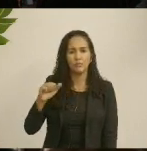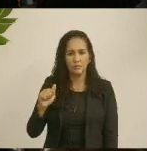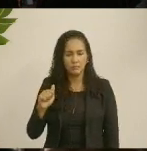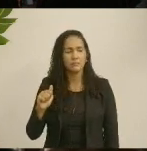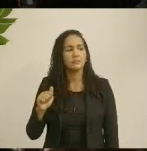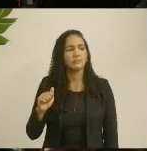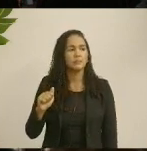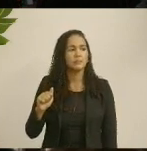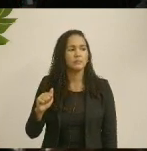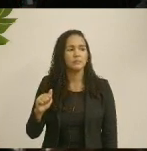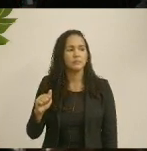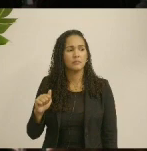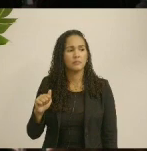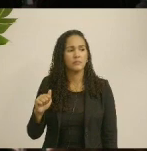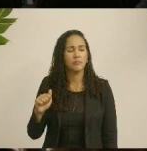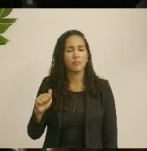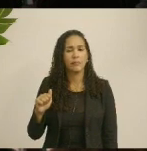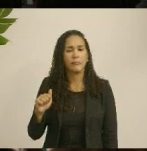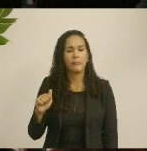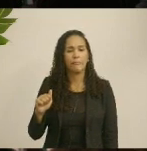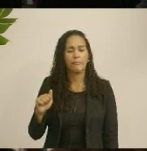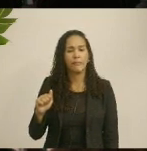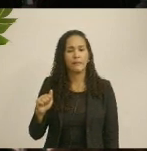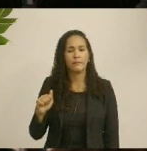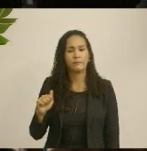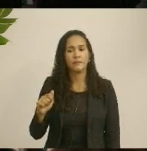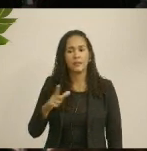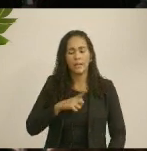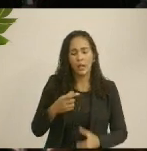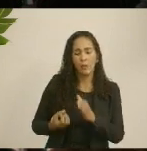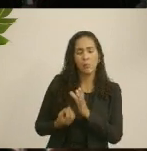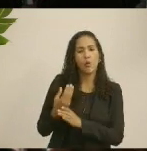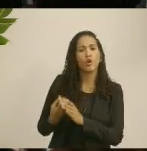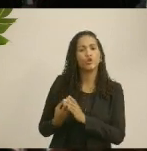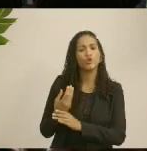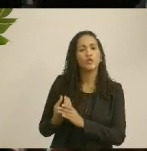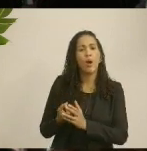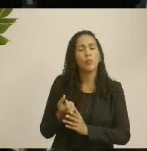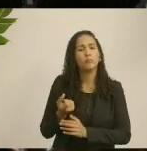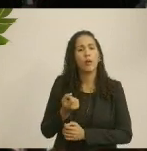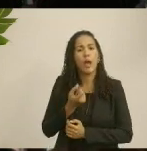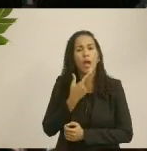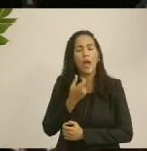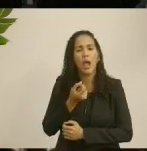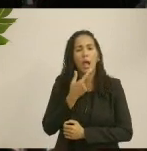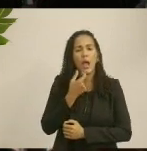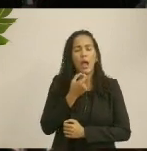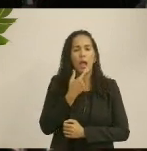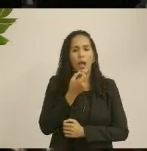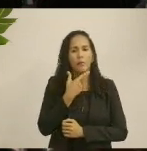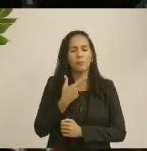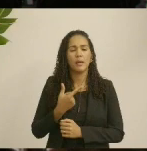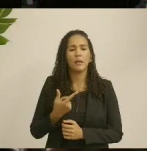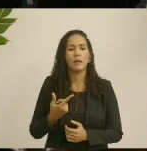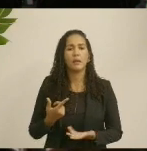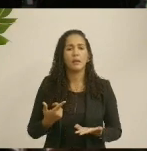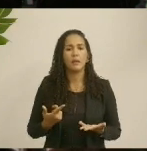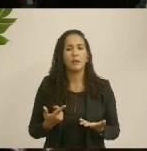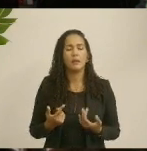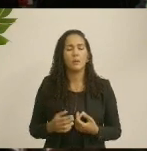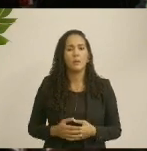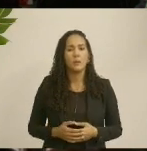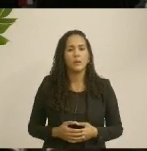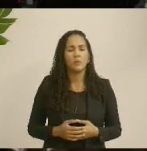hyperproducing antigens. I'm not saying anything secret, it's public, it's published, and has very, very